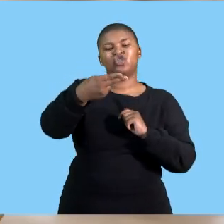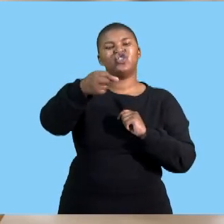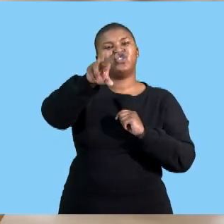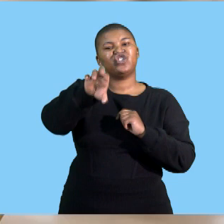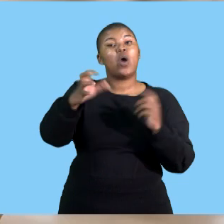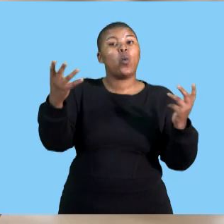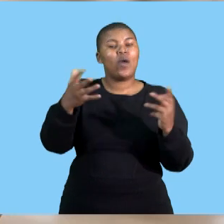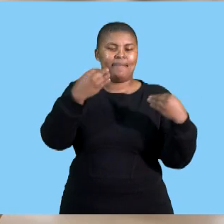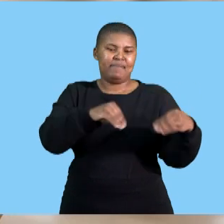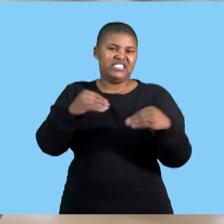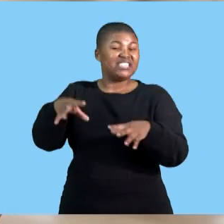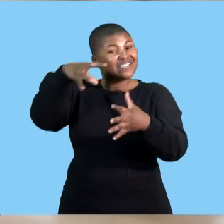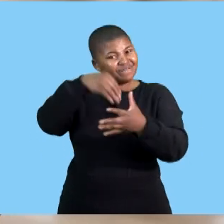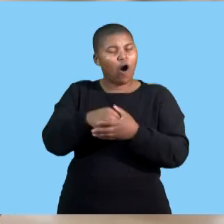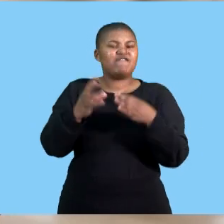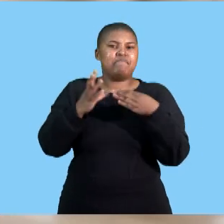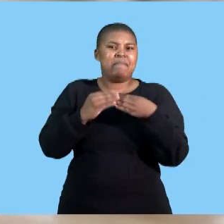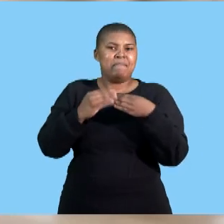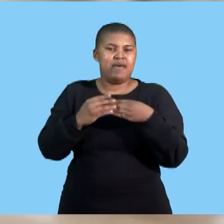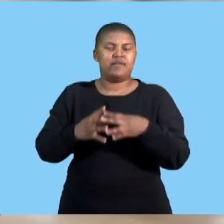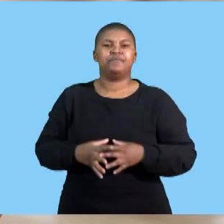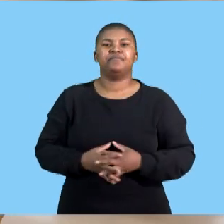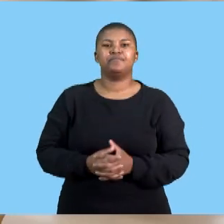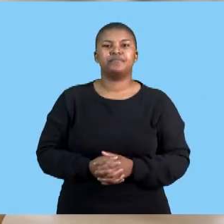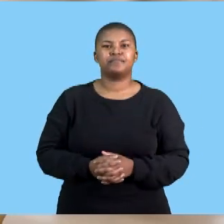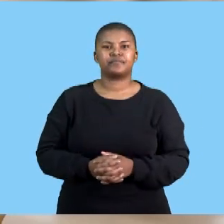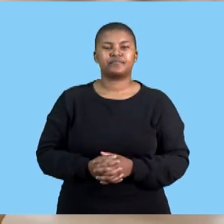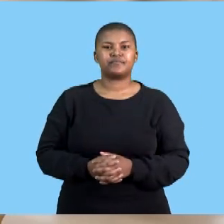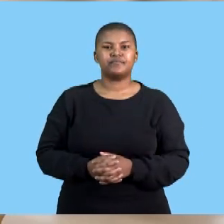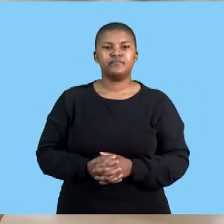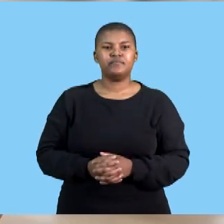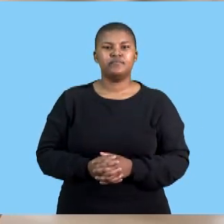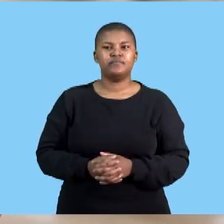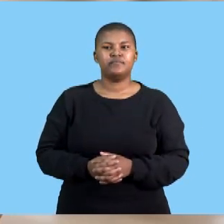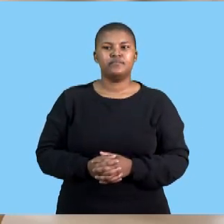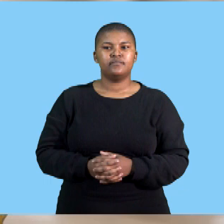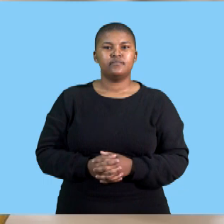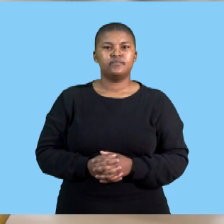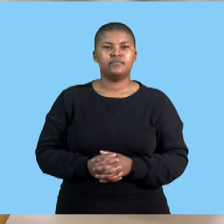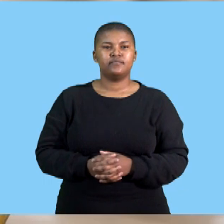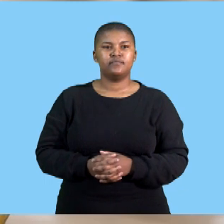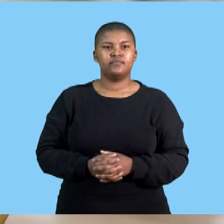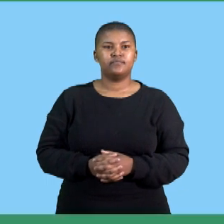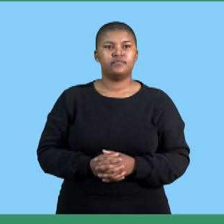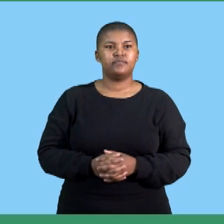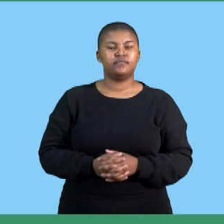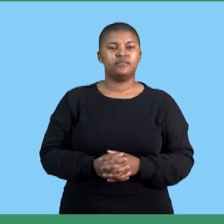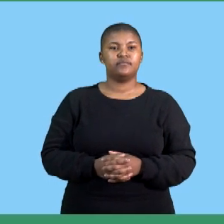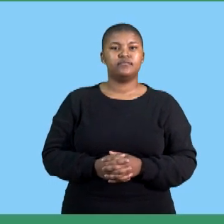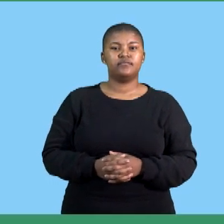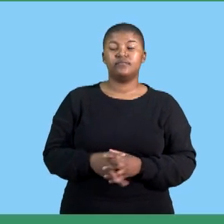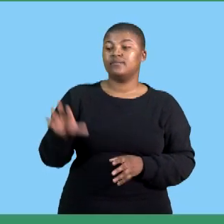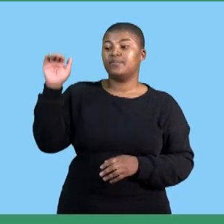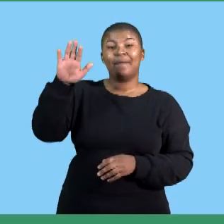for the business to raise capital. It's another source of funding. Then we have bank overdraft. Businesses with